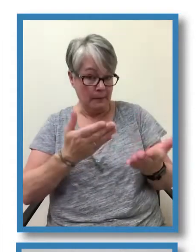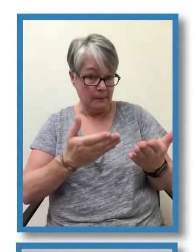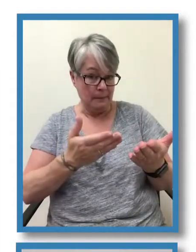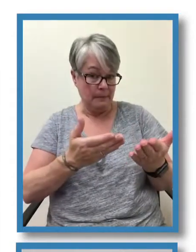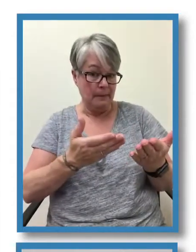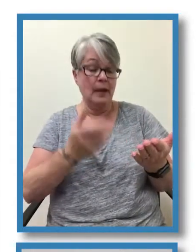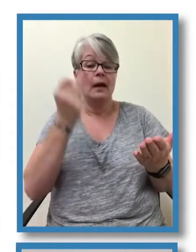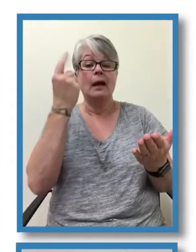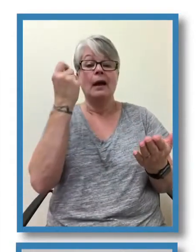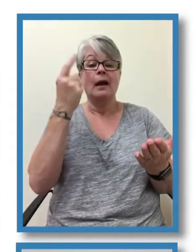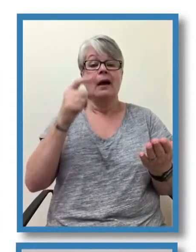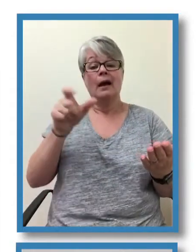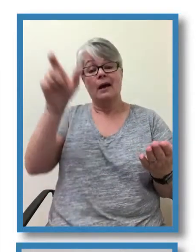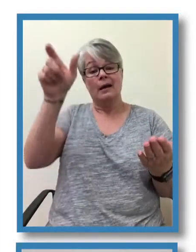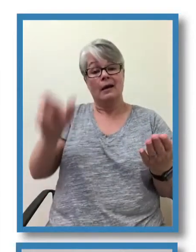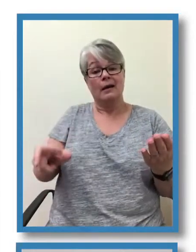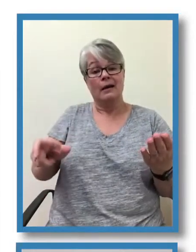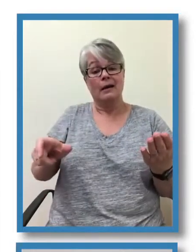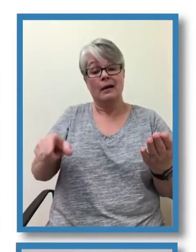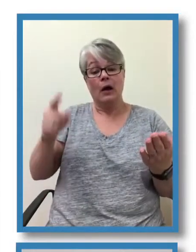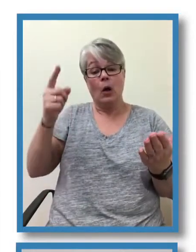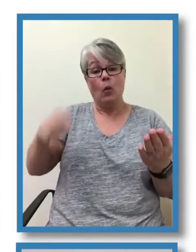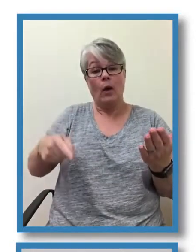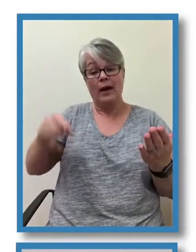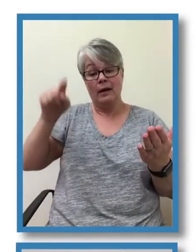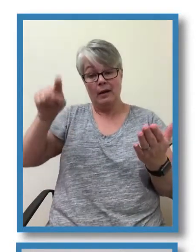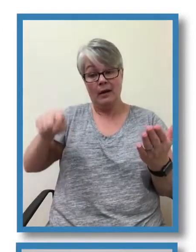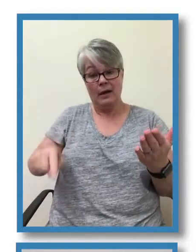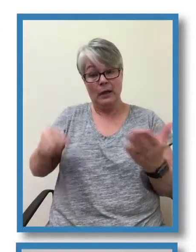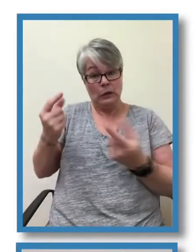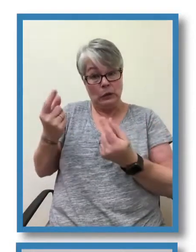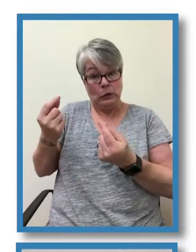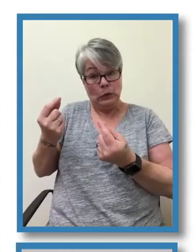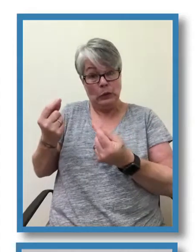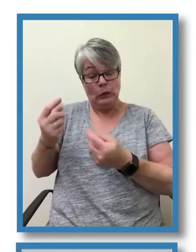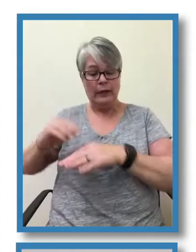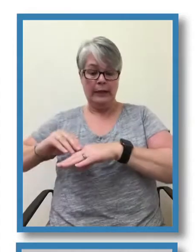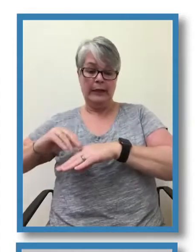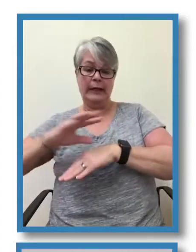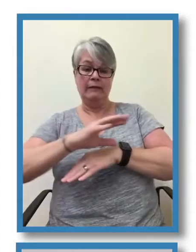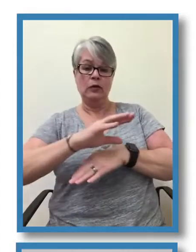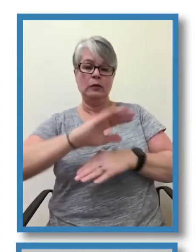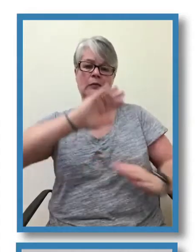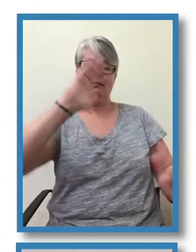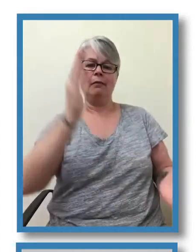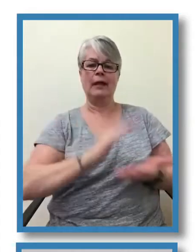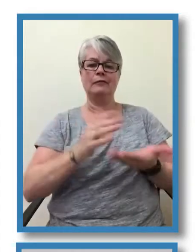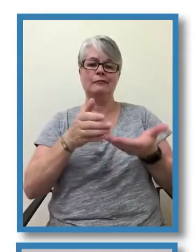impairment. So all of those things there, we're going to talk a bit more. You can read them